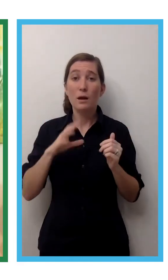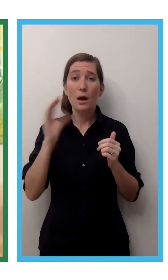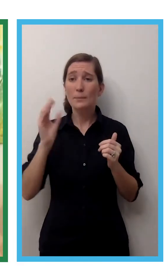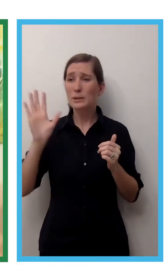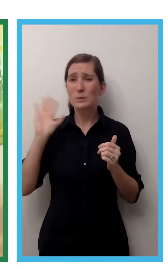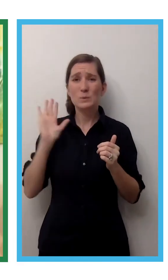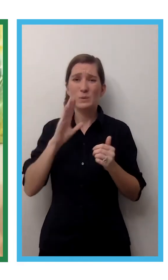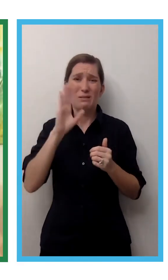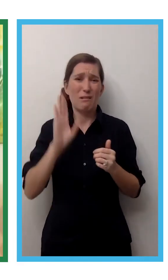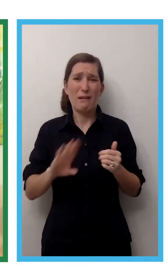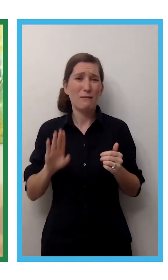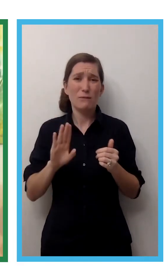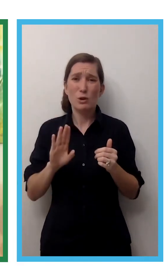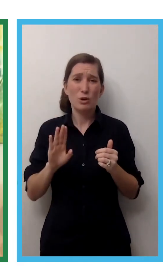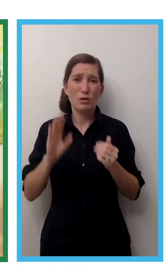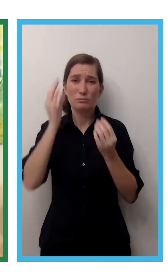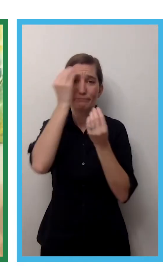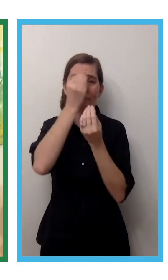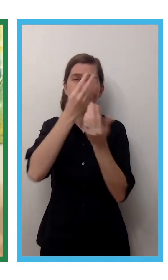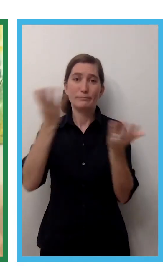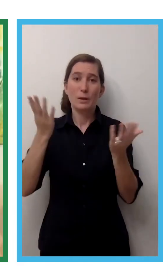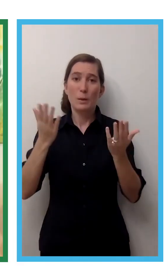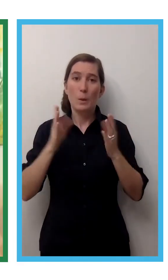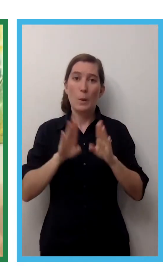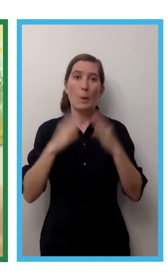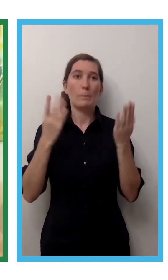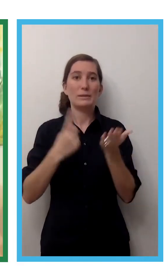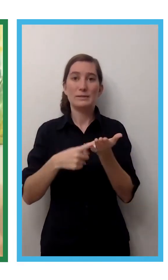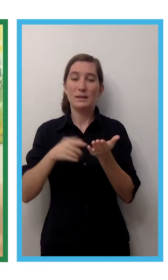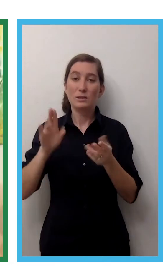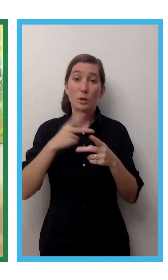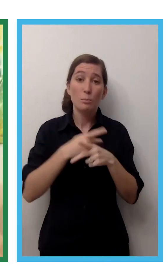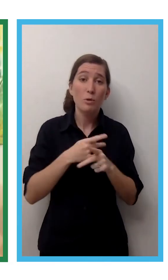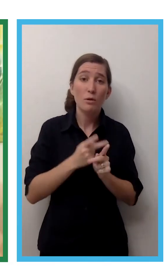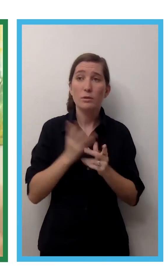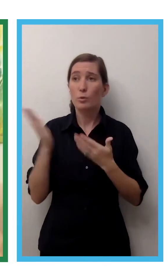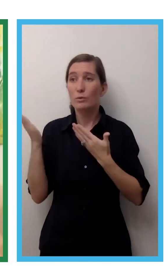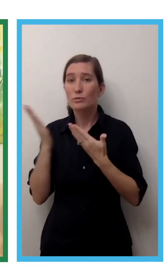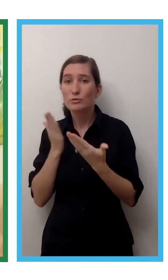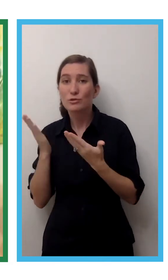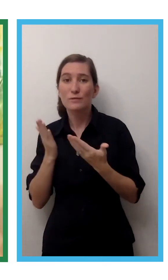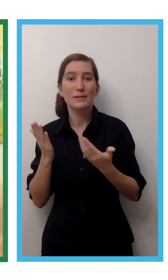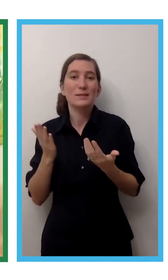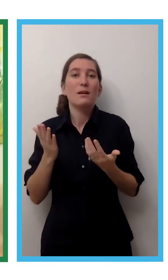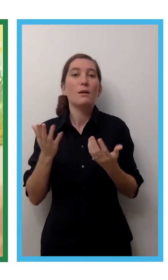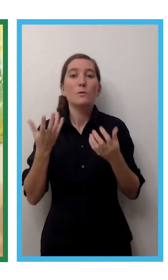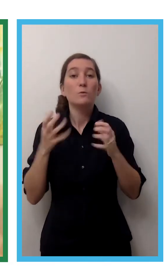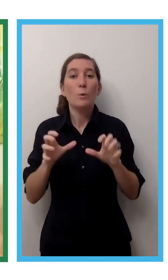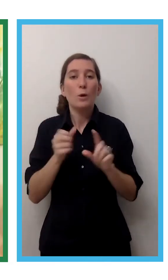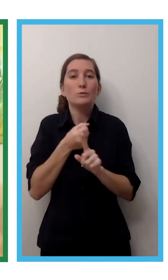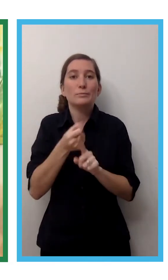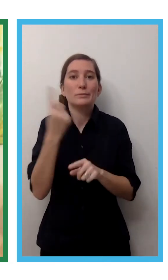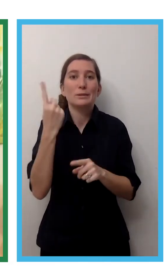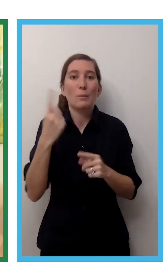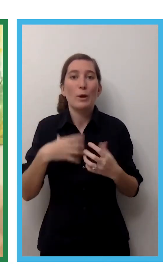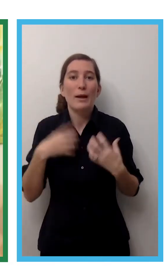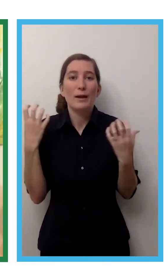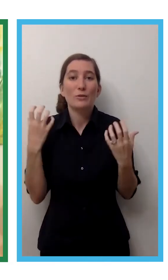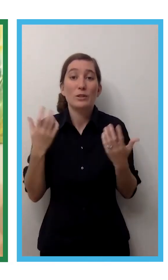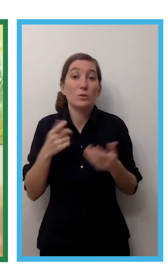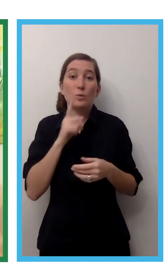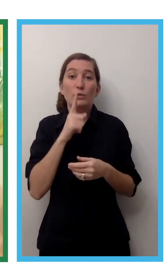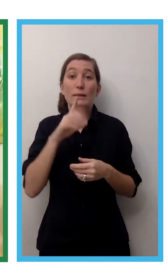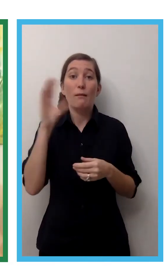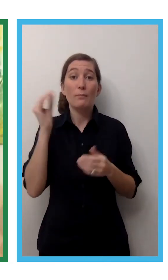don't want to make somebody angry or, you know, why do we get into that? So it was just no comment, no comment, no comment. Now, if they're not